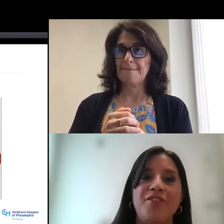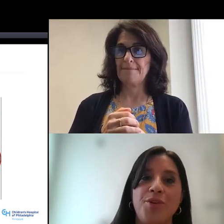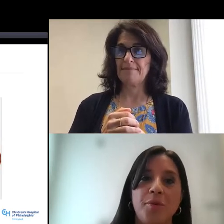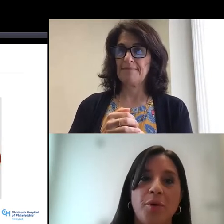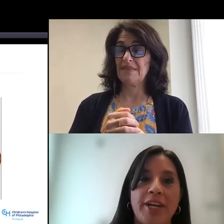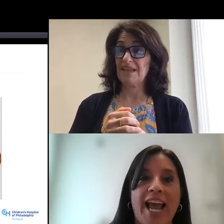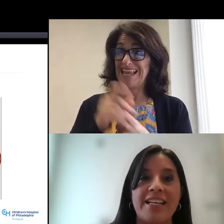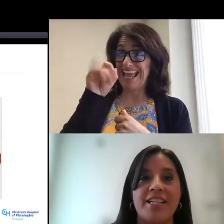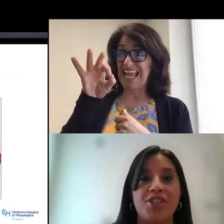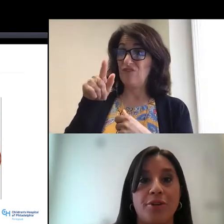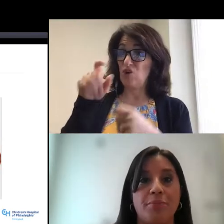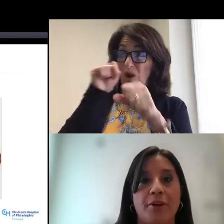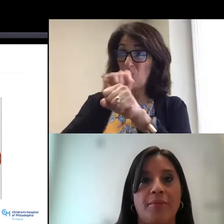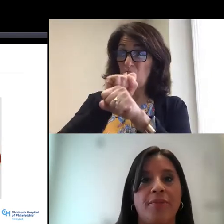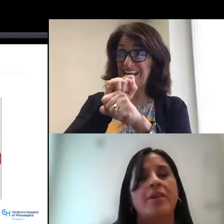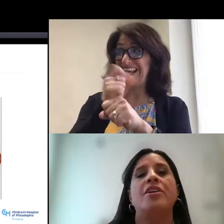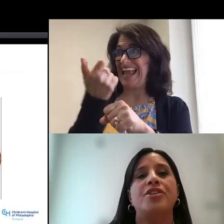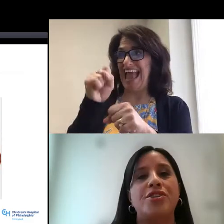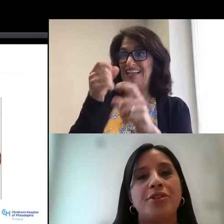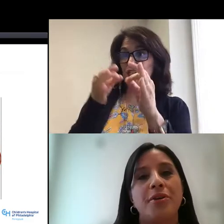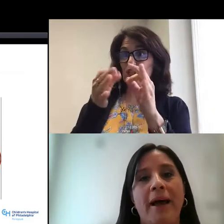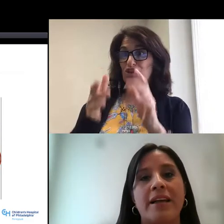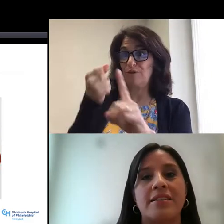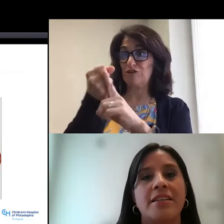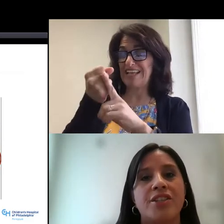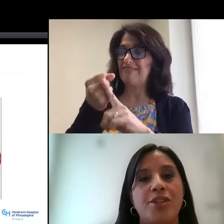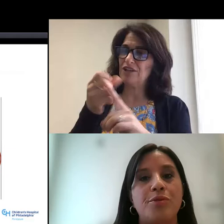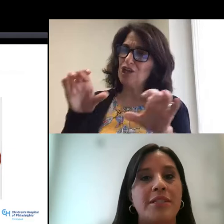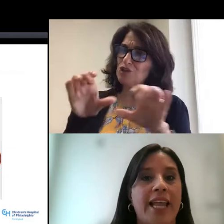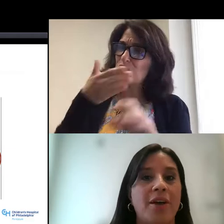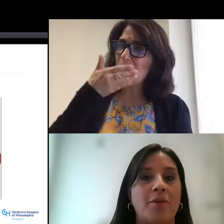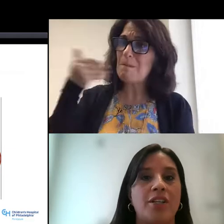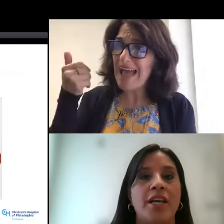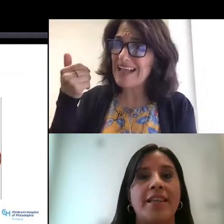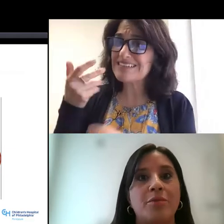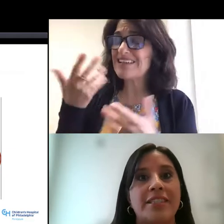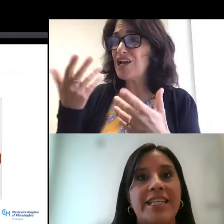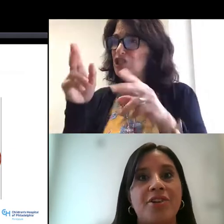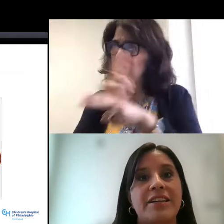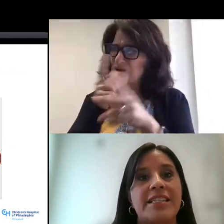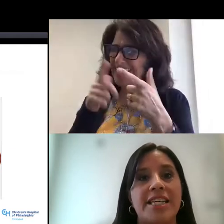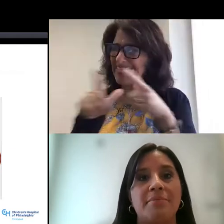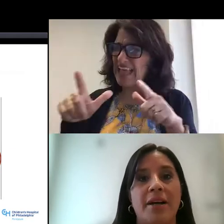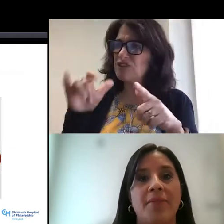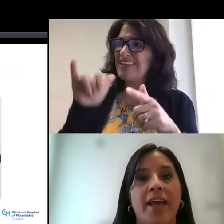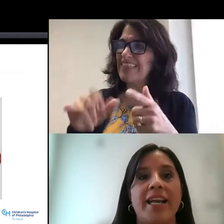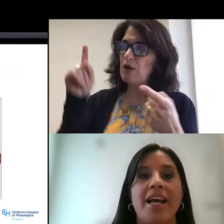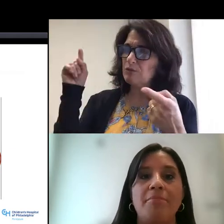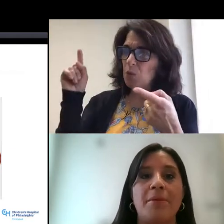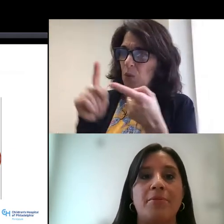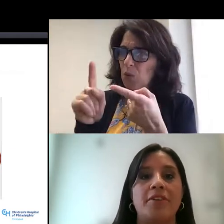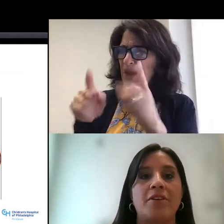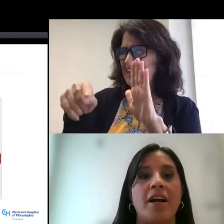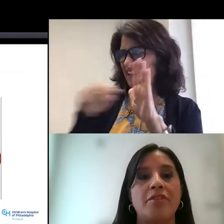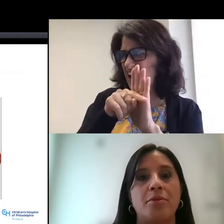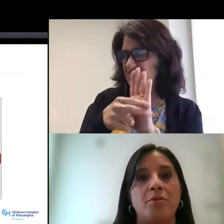And if you are working as an interpreter, do your best to use language that will decrease stigma and help